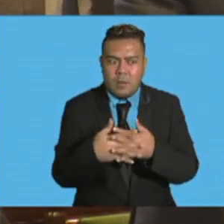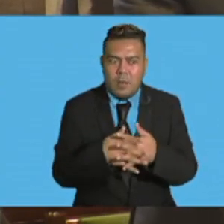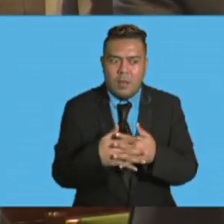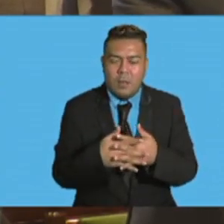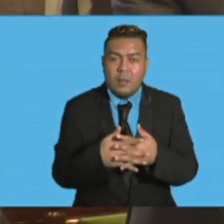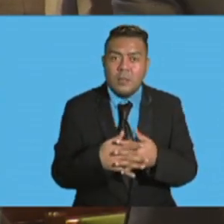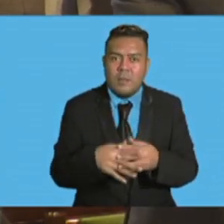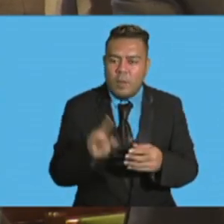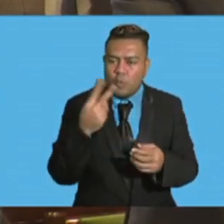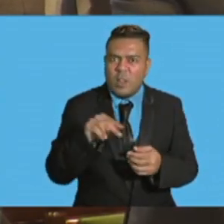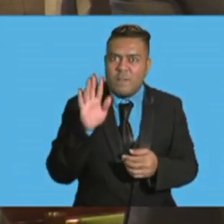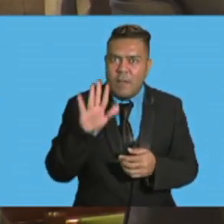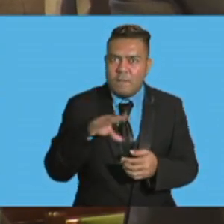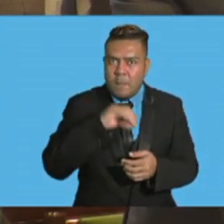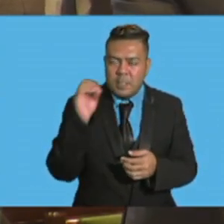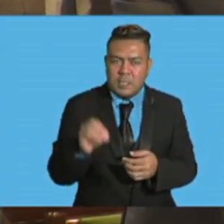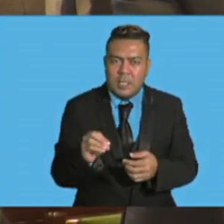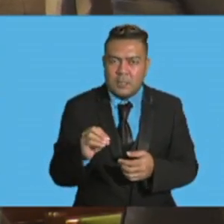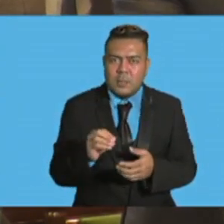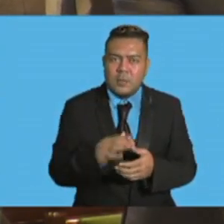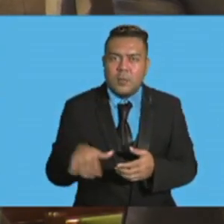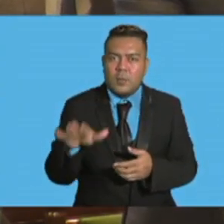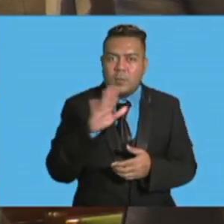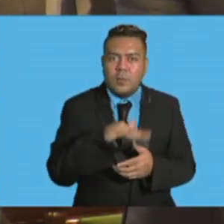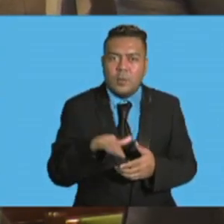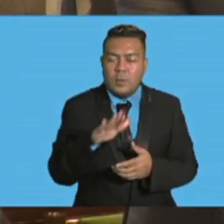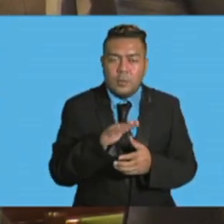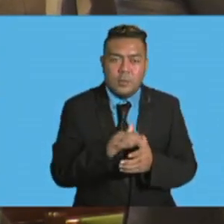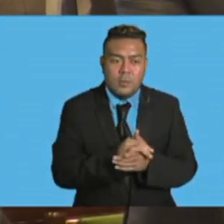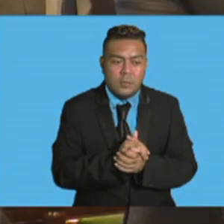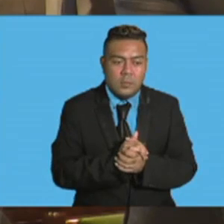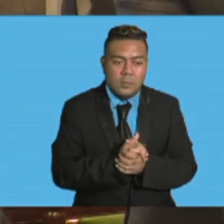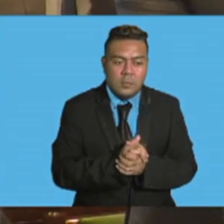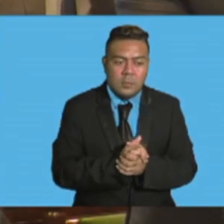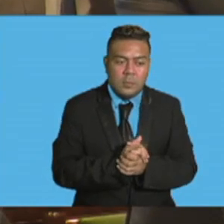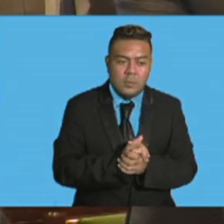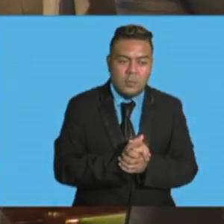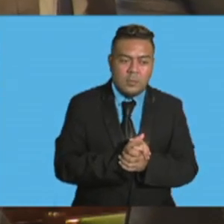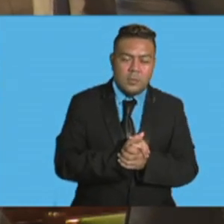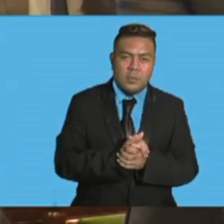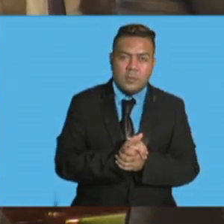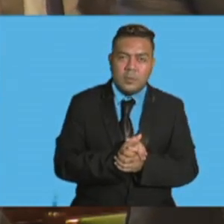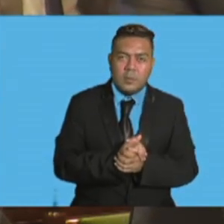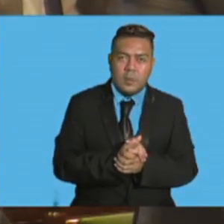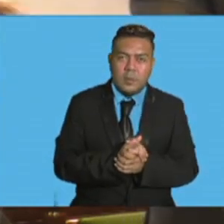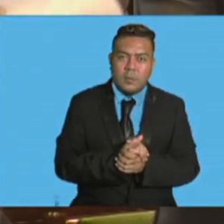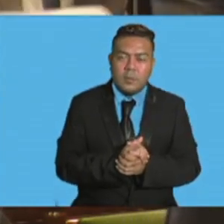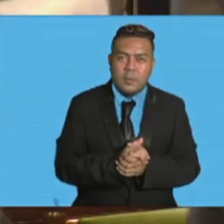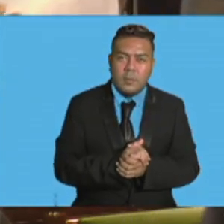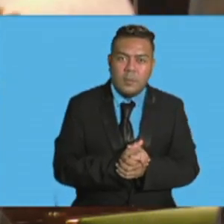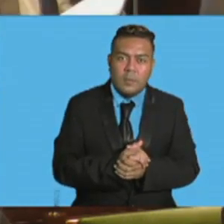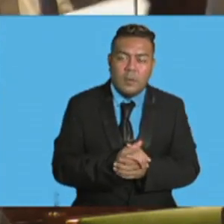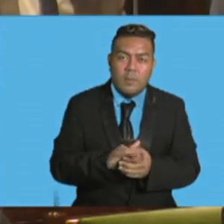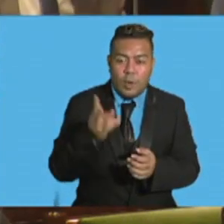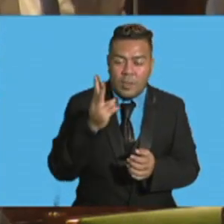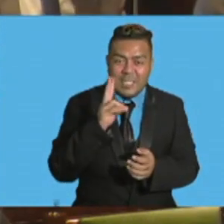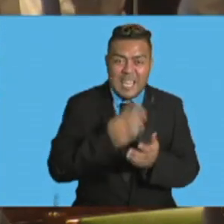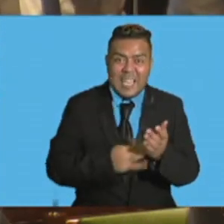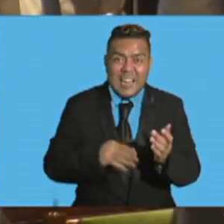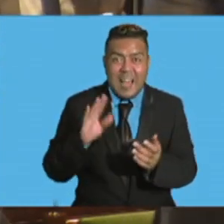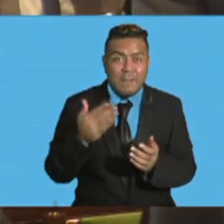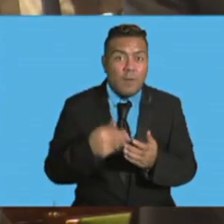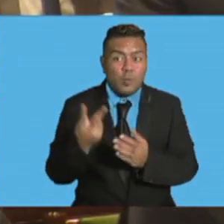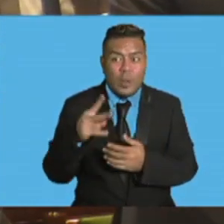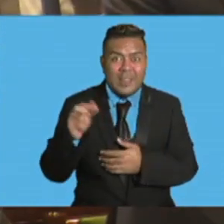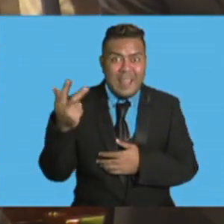imposed a 25% tariff on all Chinese goods. There's been a notable slowdown in the global economies in the second half of 2018,